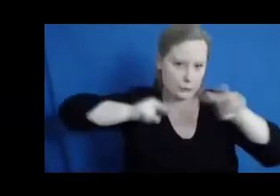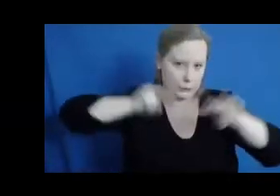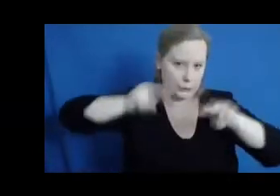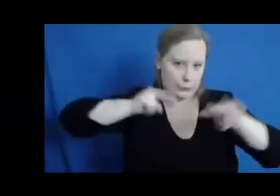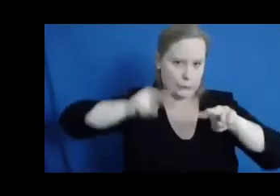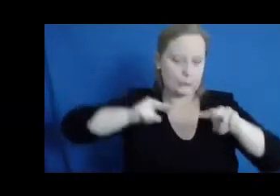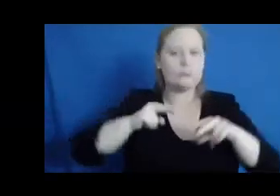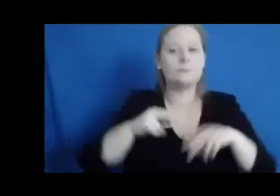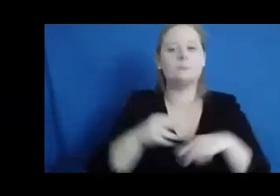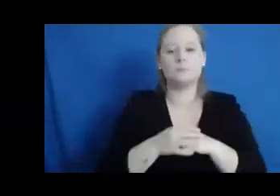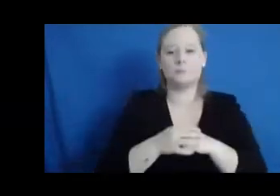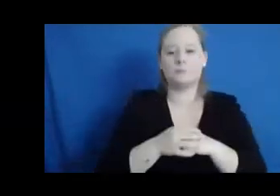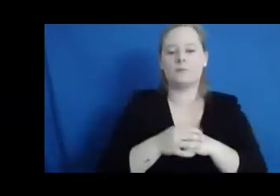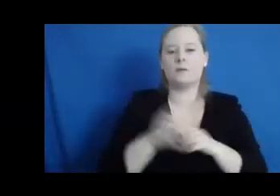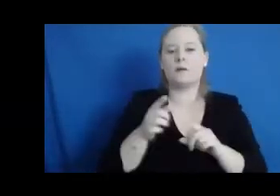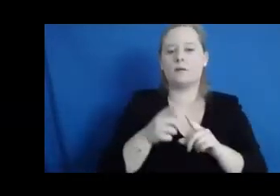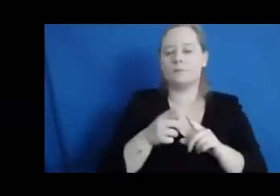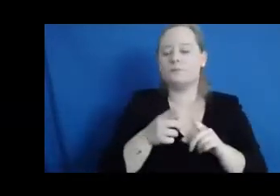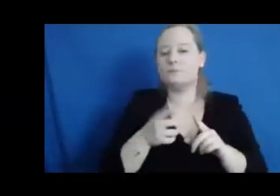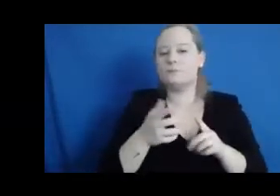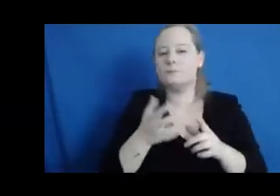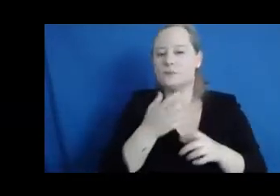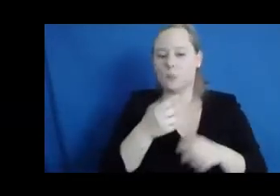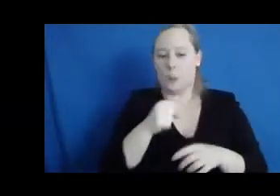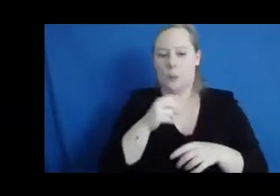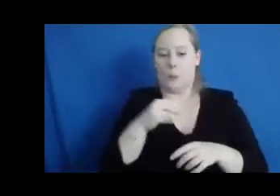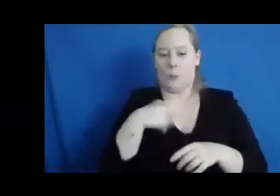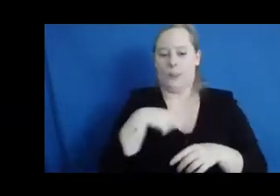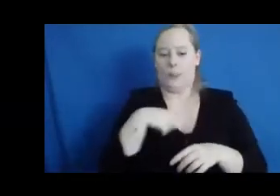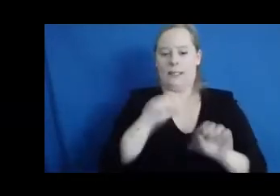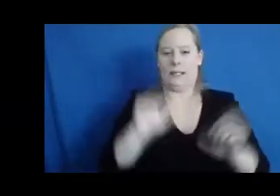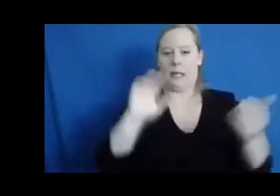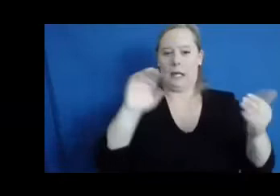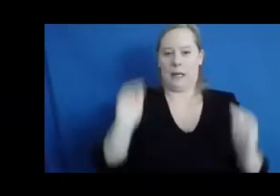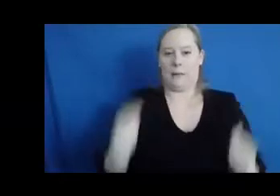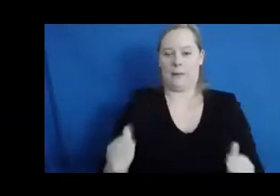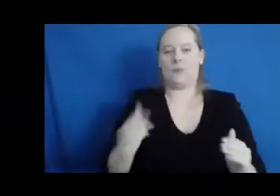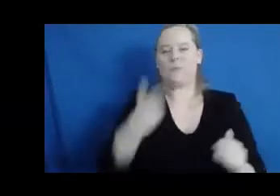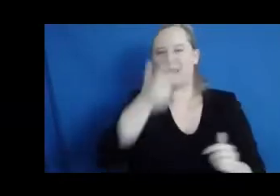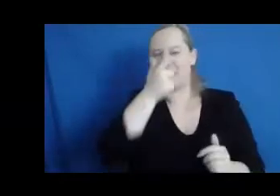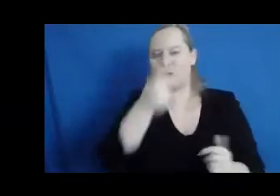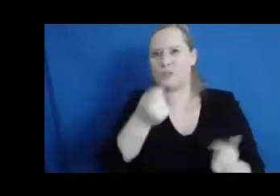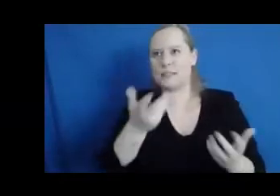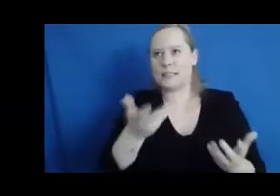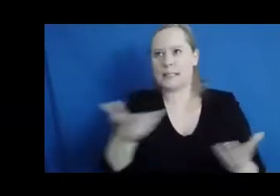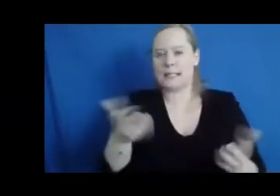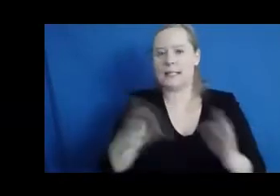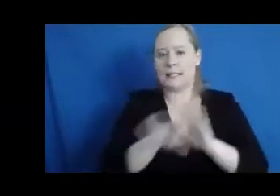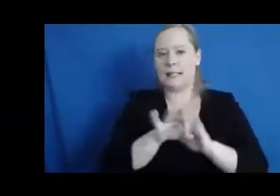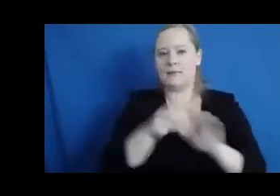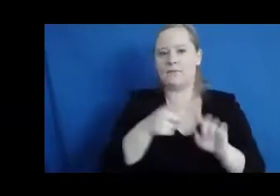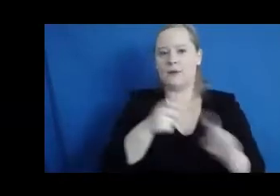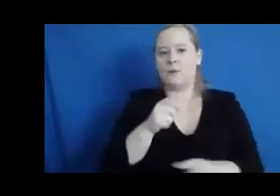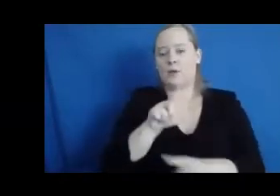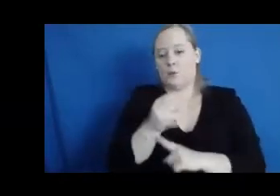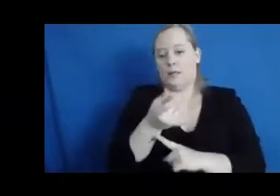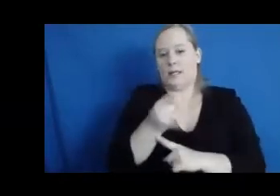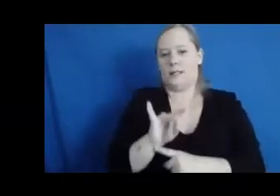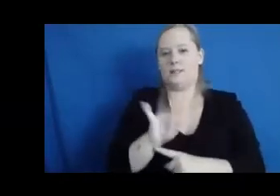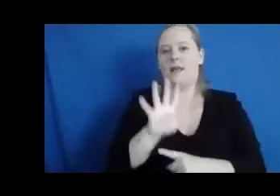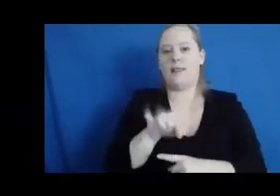distributed basis so that we're able to compare the very interesting findings of the 2018 low water